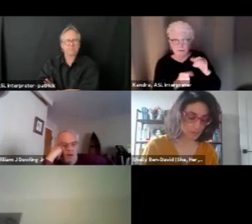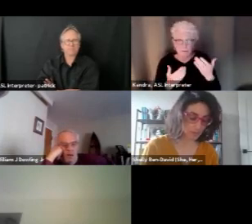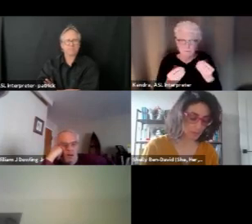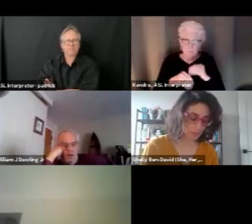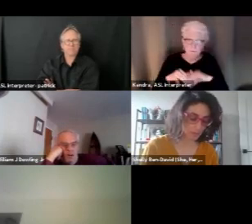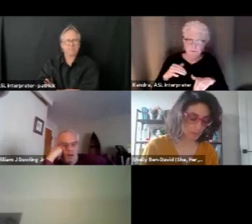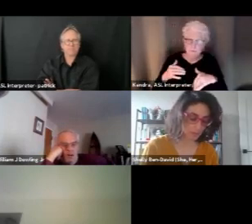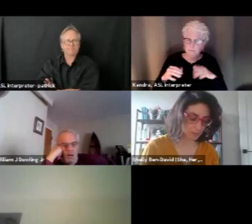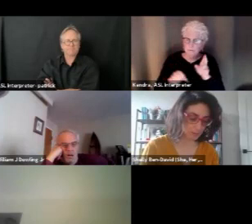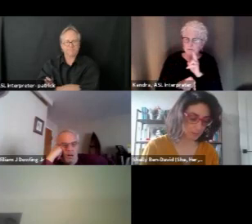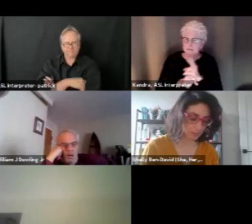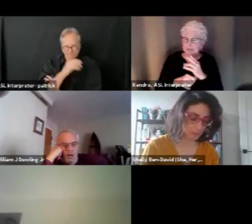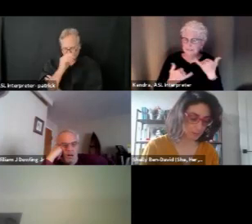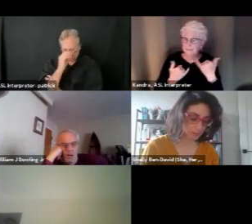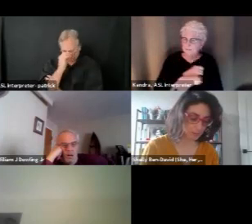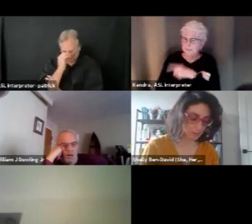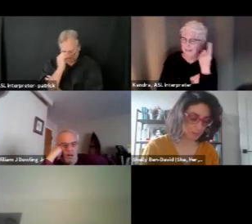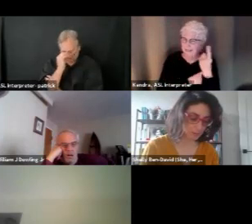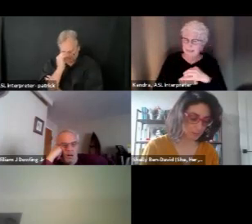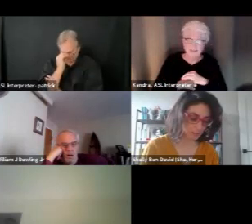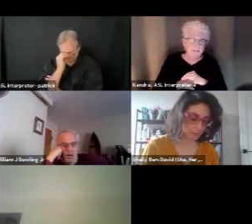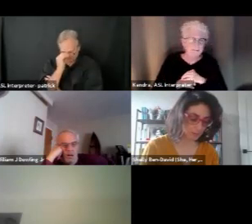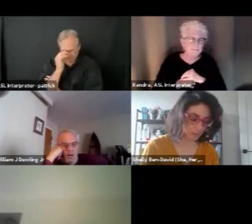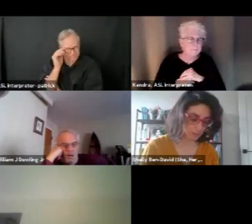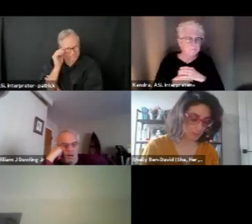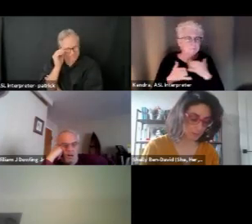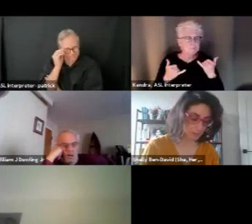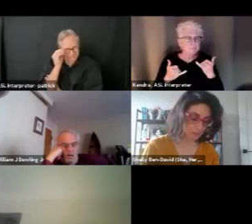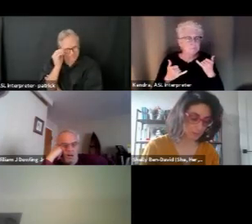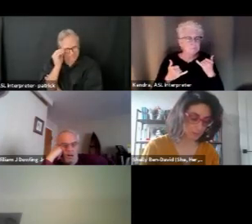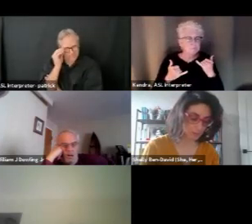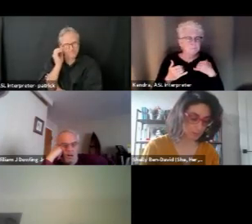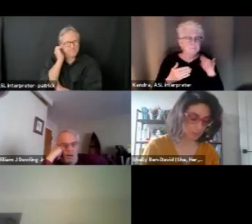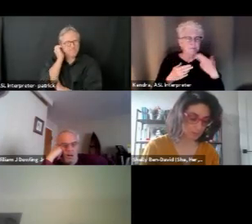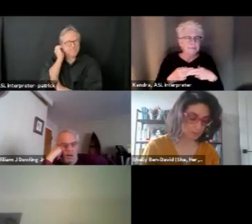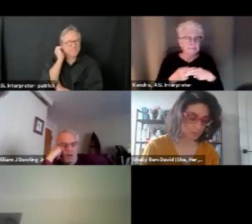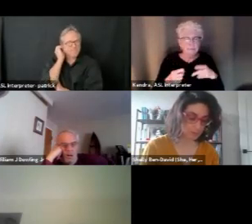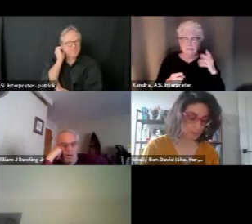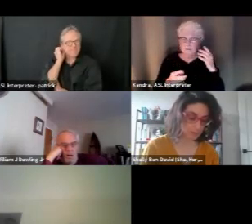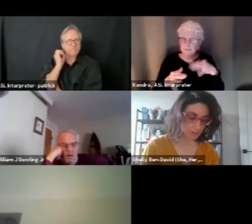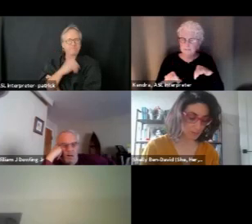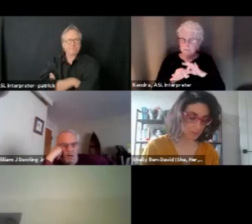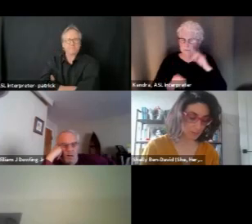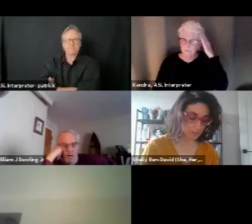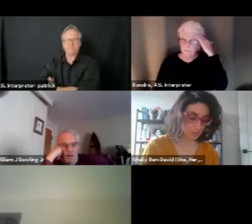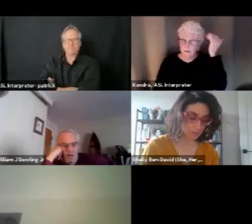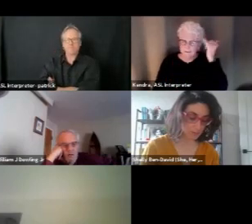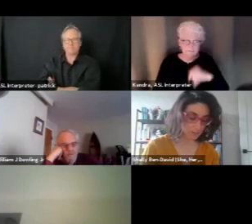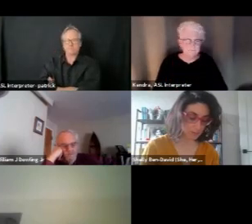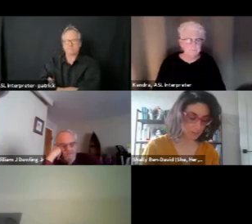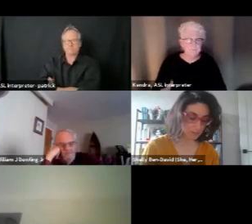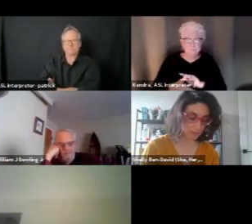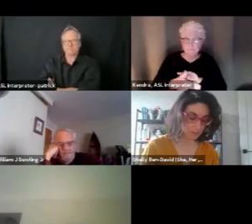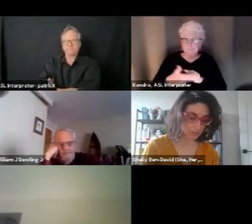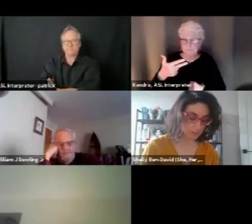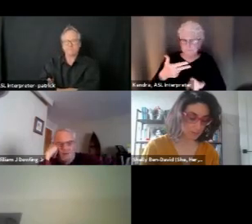I guess on the practical level, it's important because people with their living experience of psychosis or other challenges are often denied